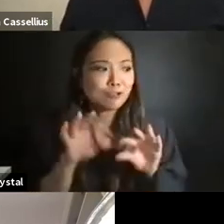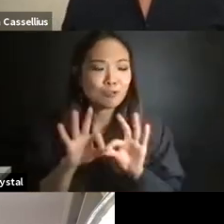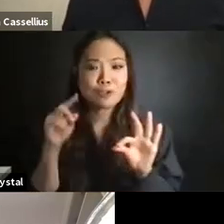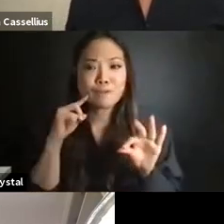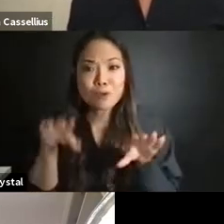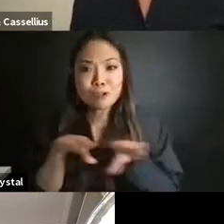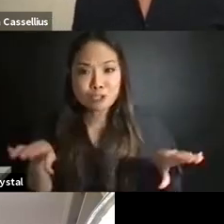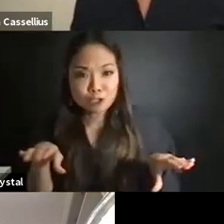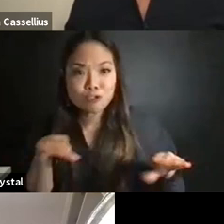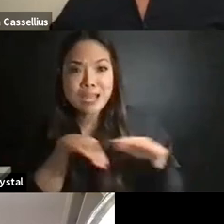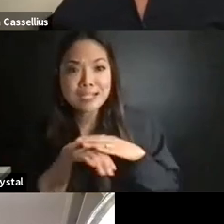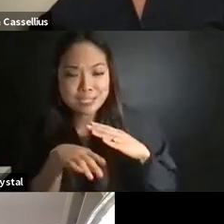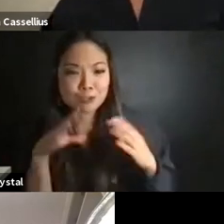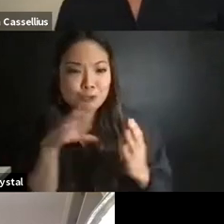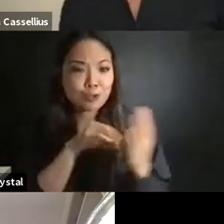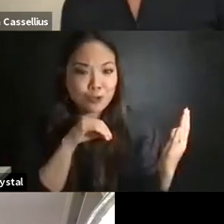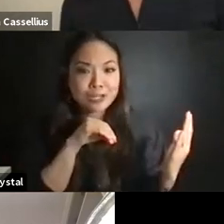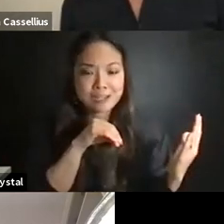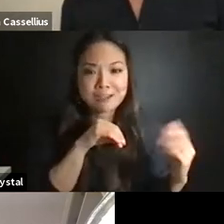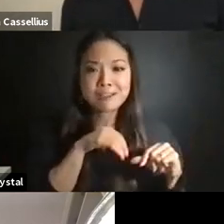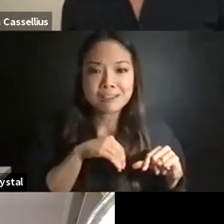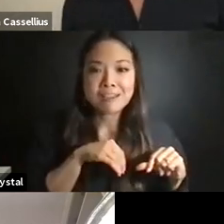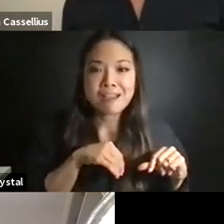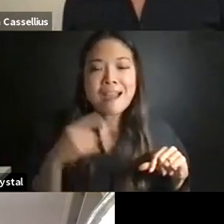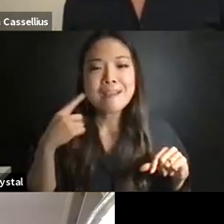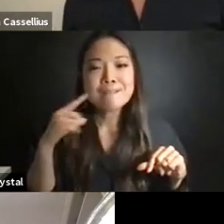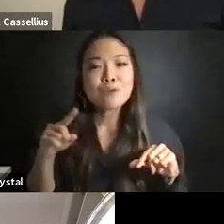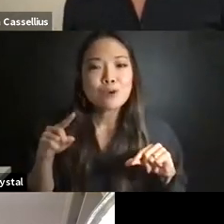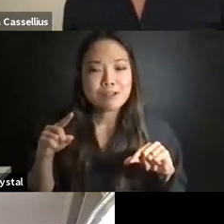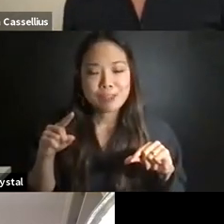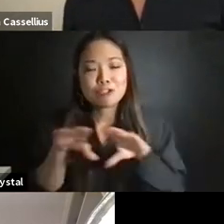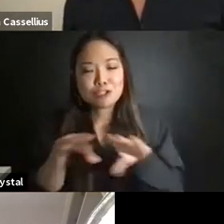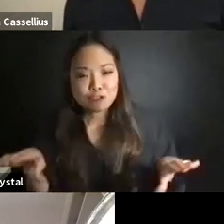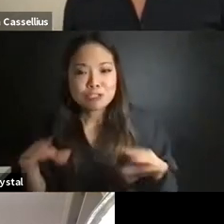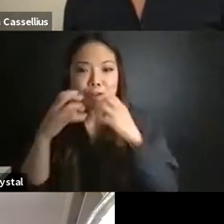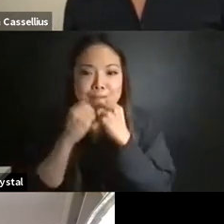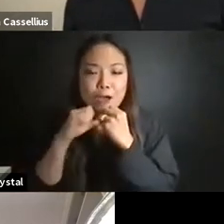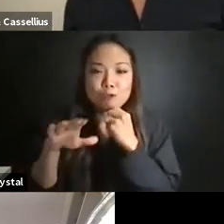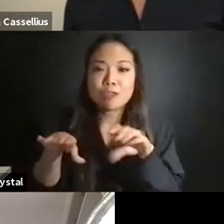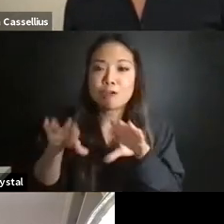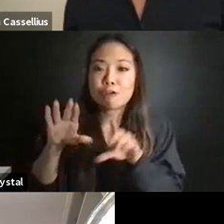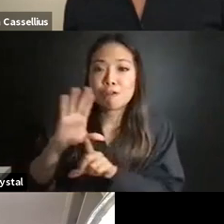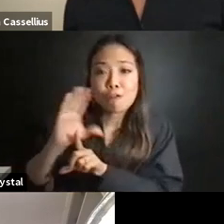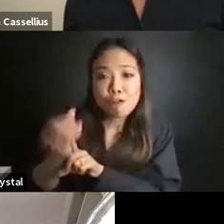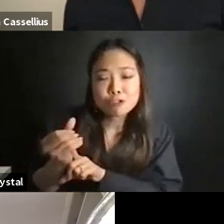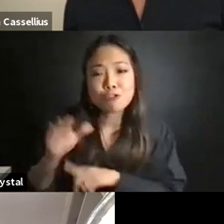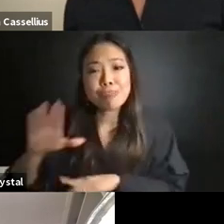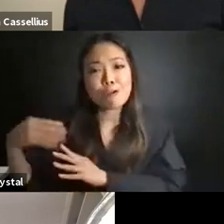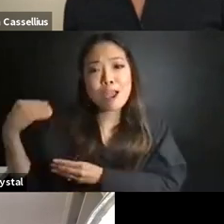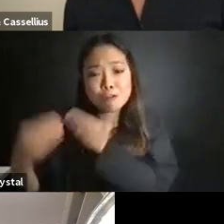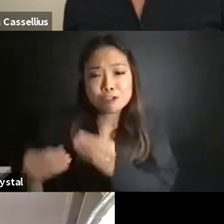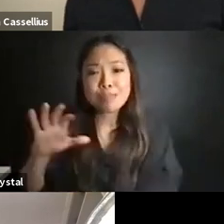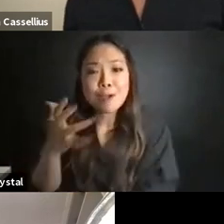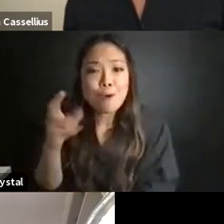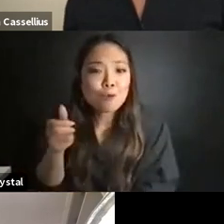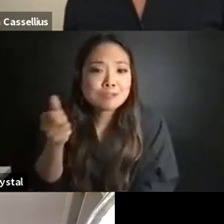to family and grandparents and for their children to value their culture their heritage and their own self-worth you know the large